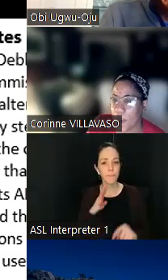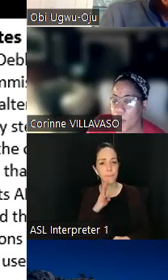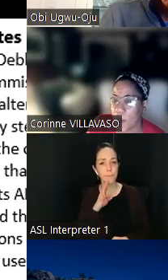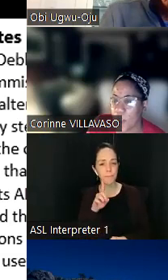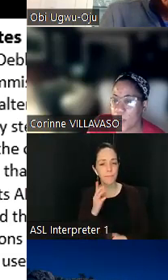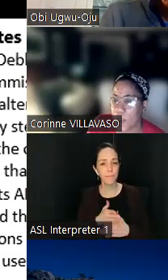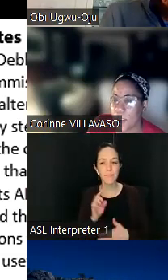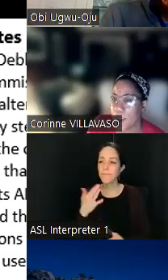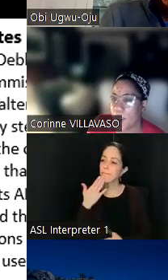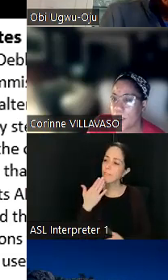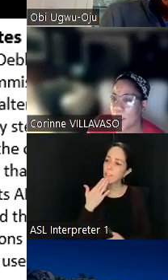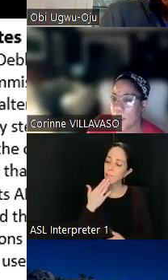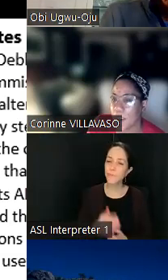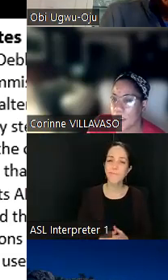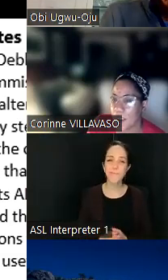thank you, Commissioner Sophia.